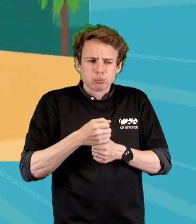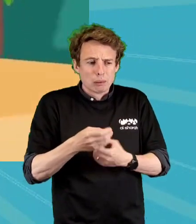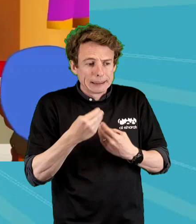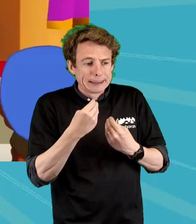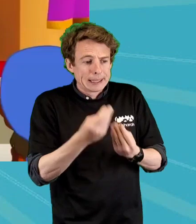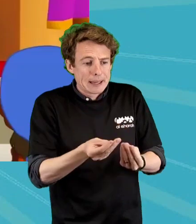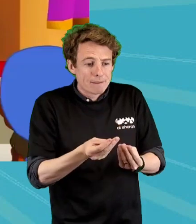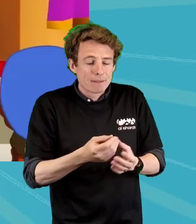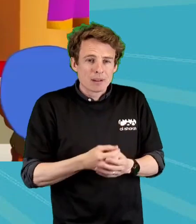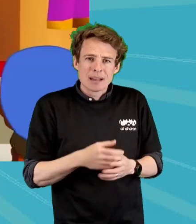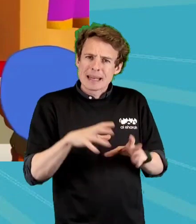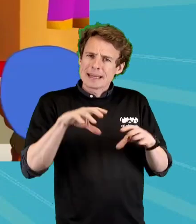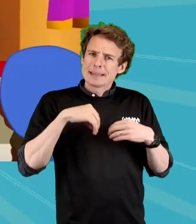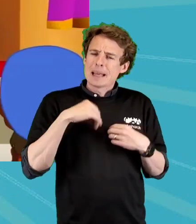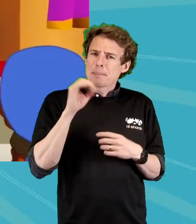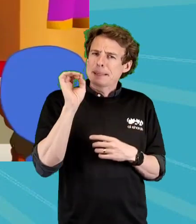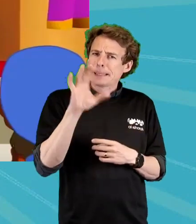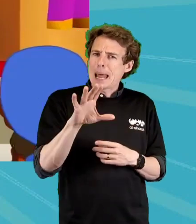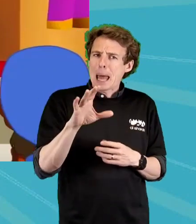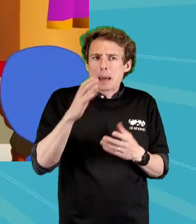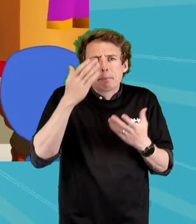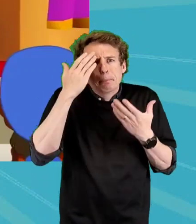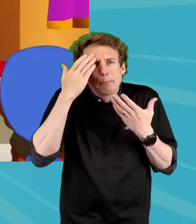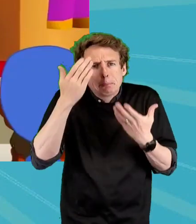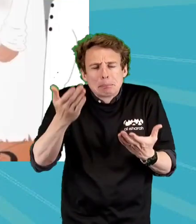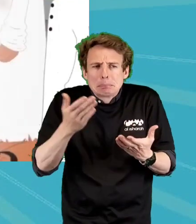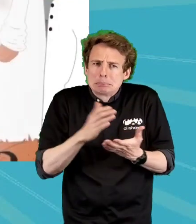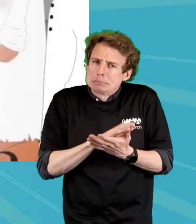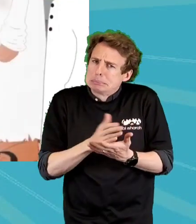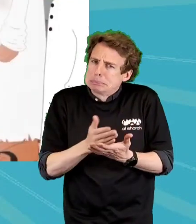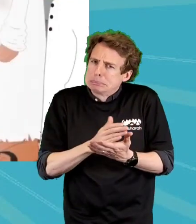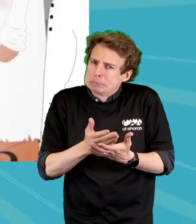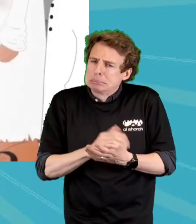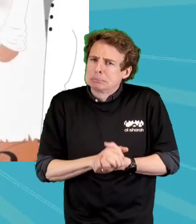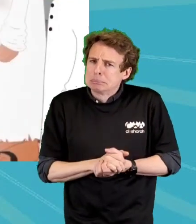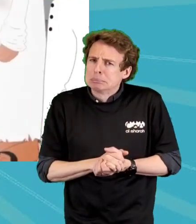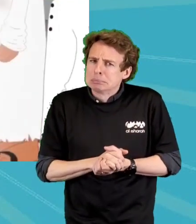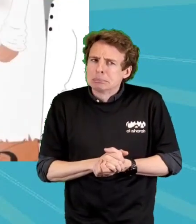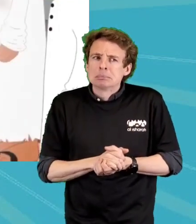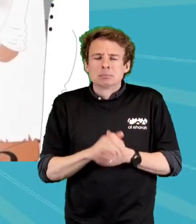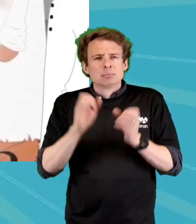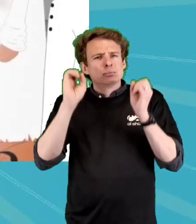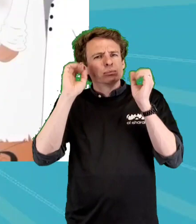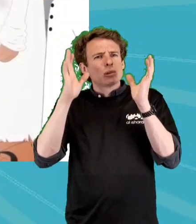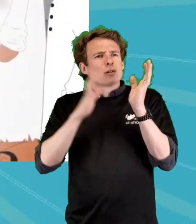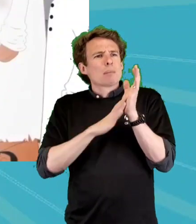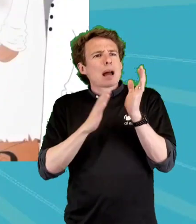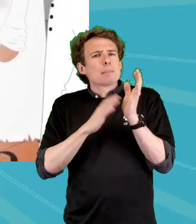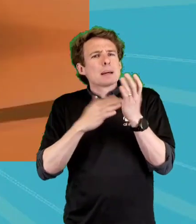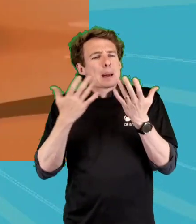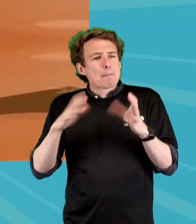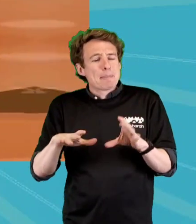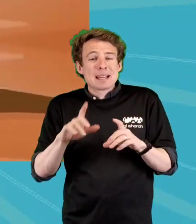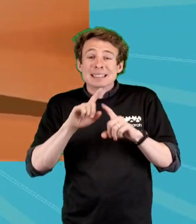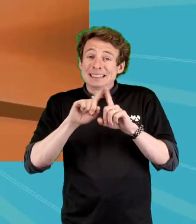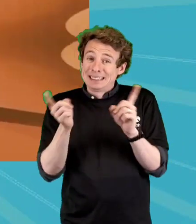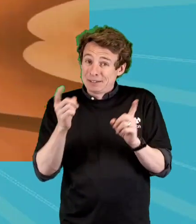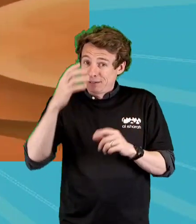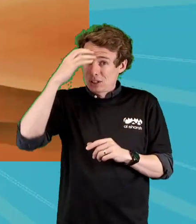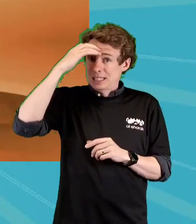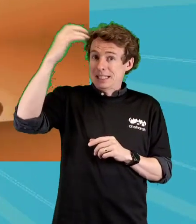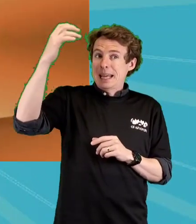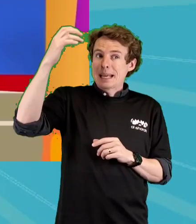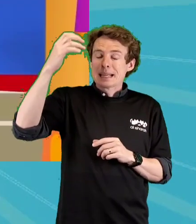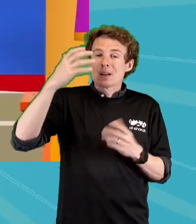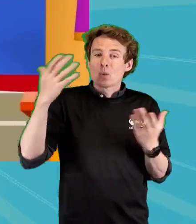know whether he accepted Islam or not. Muhammad sallallahu alaihi wasallam sent